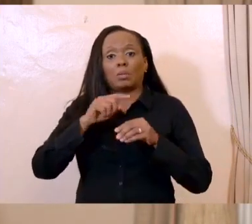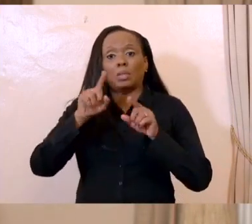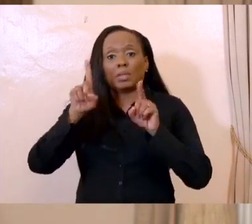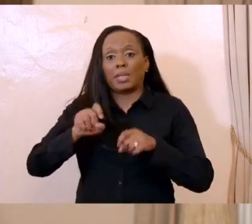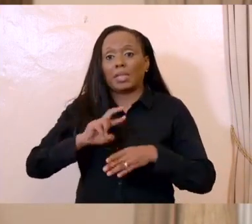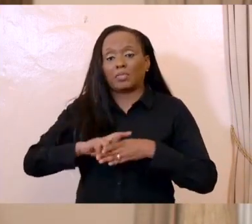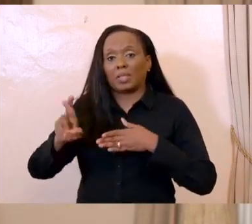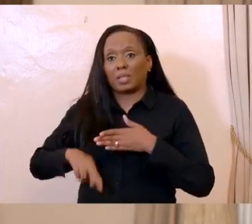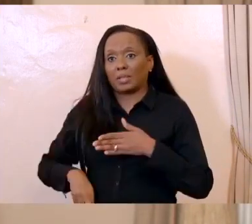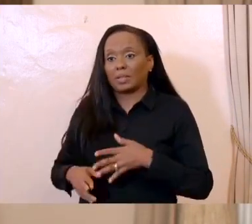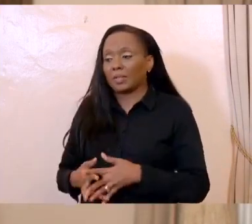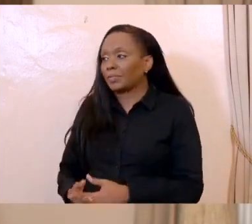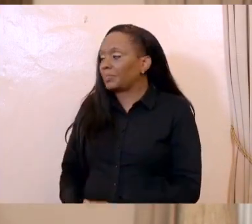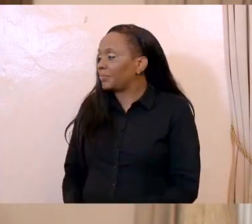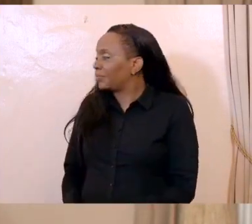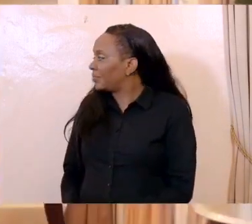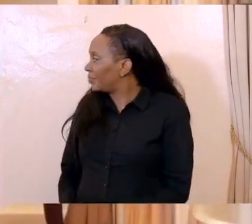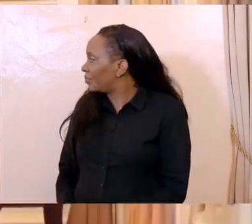Spray, please.